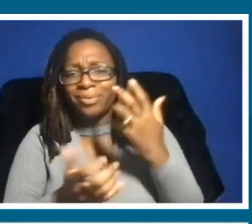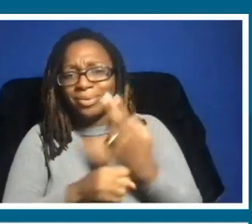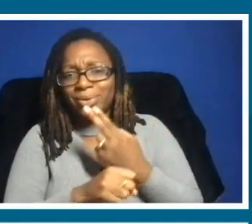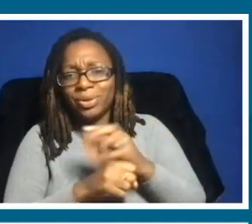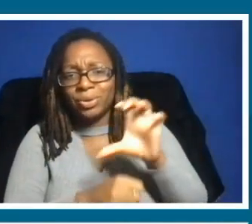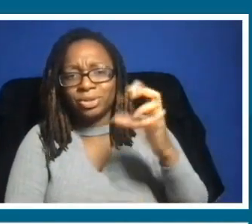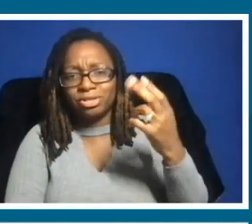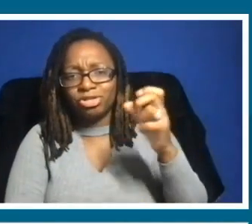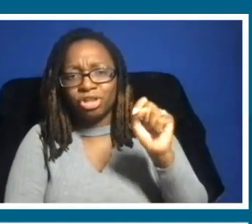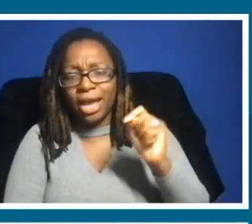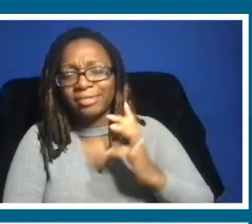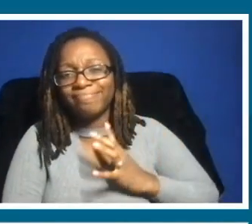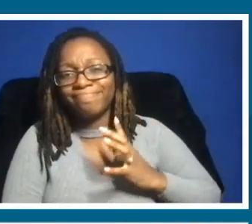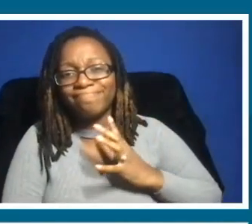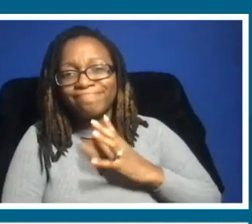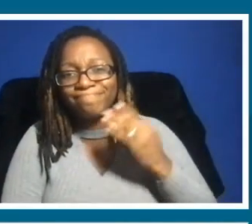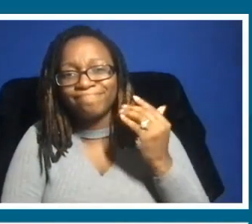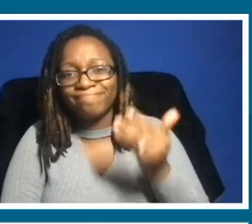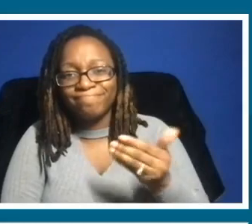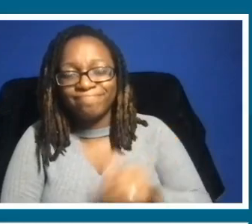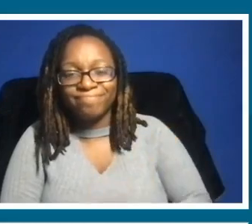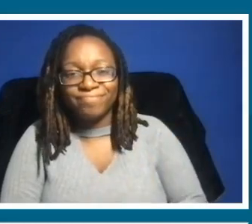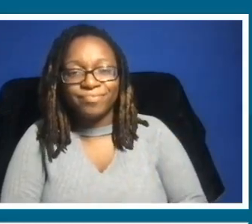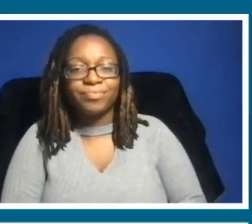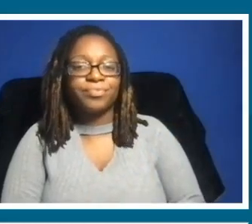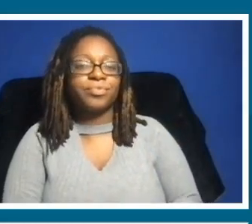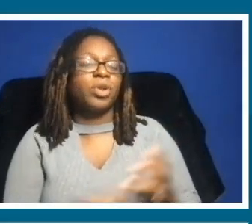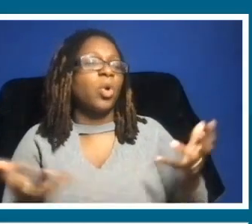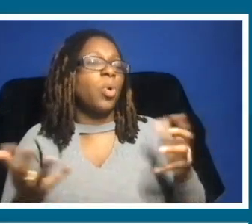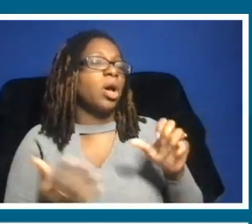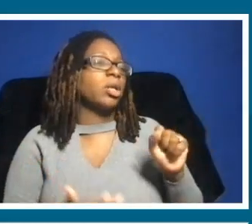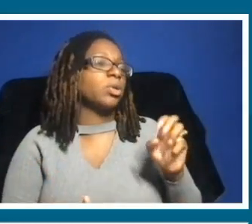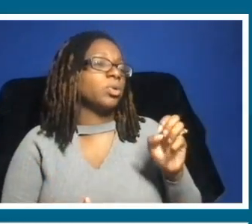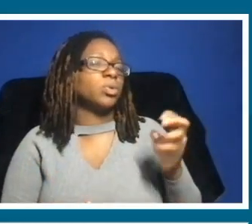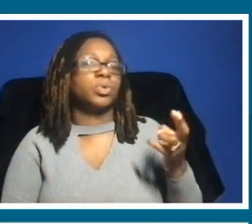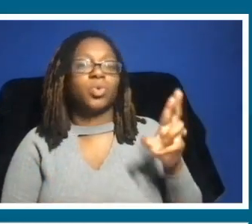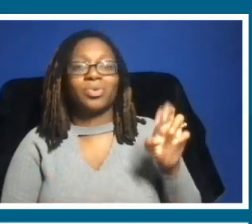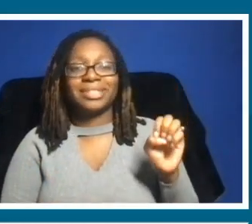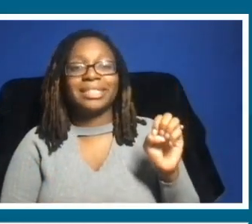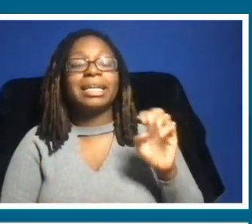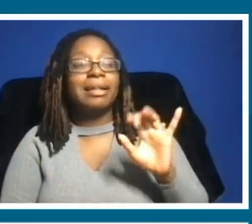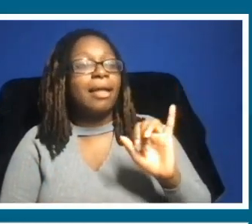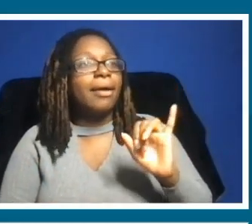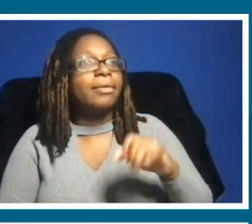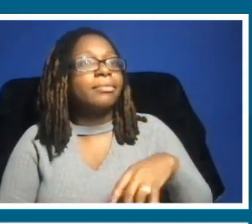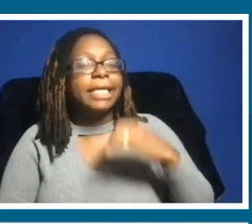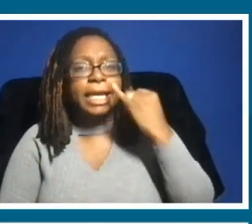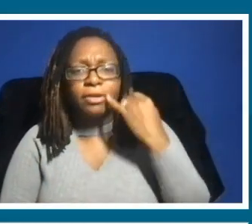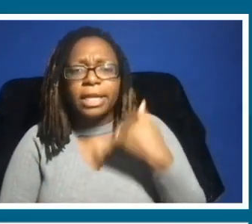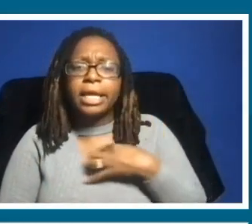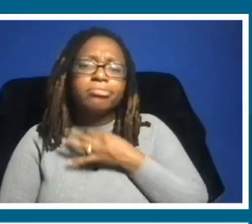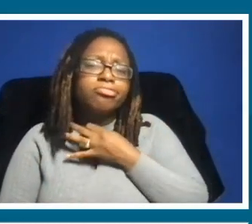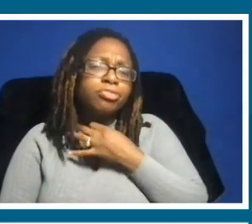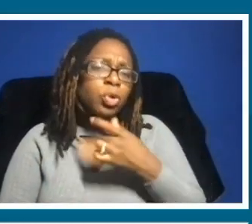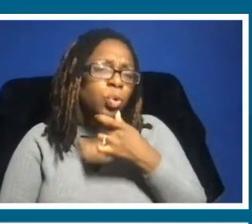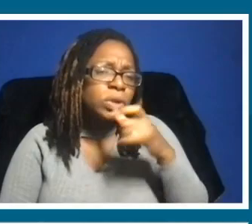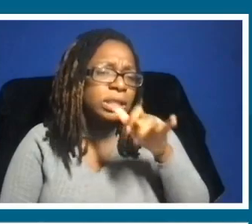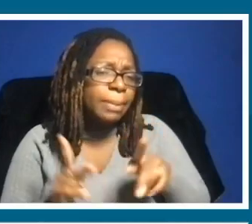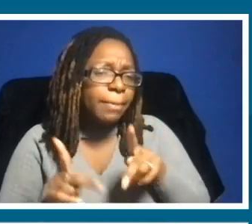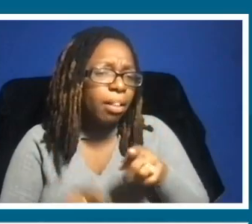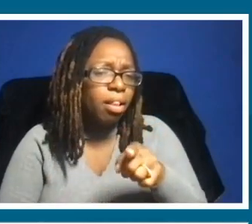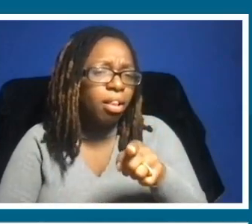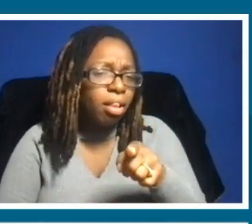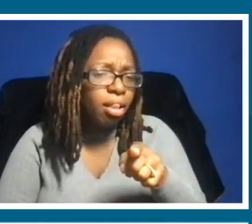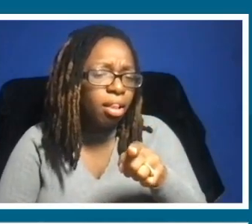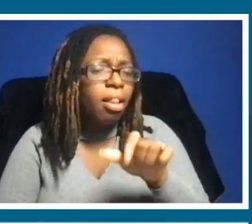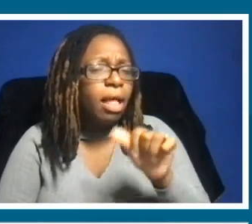What sources would you go? Like, let's just say you were wondering, who are those people in addition to, is that